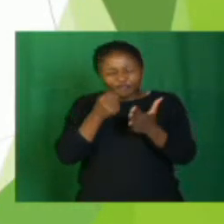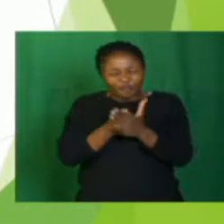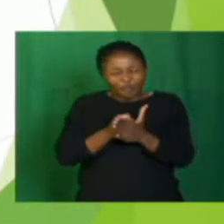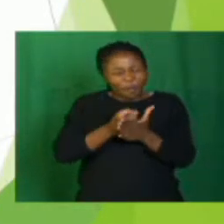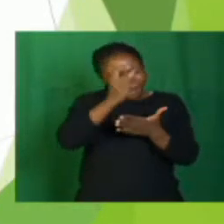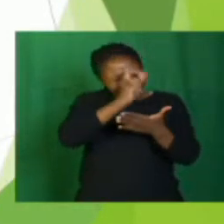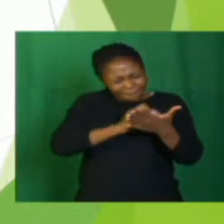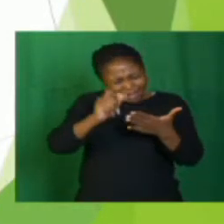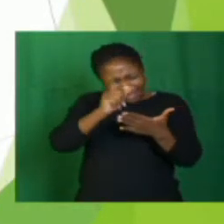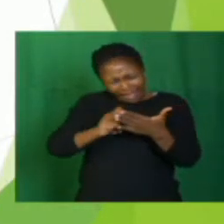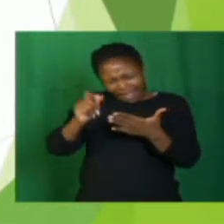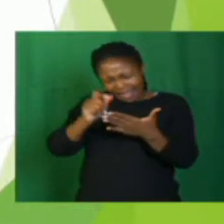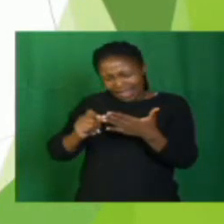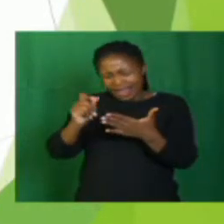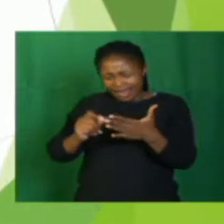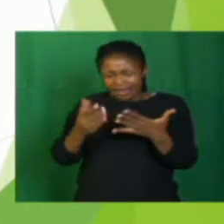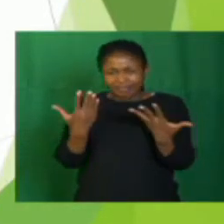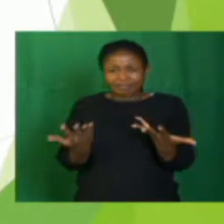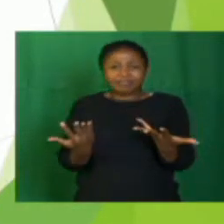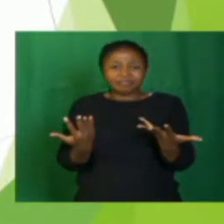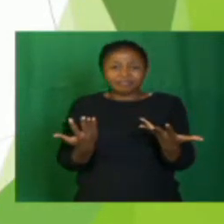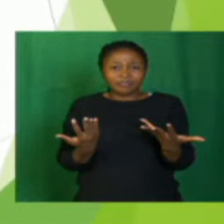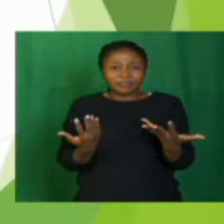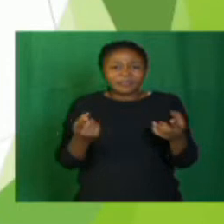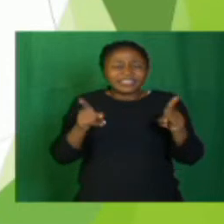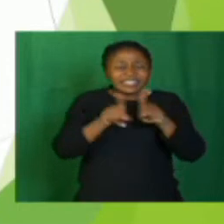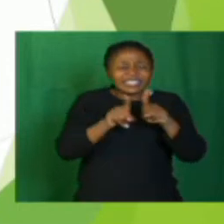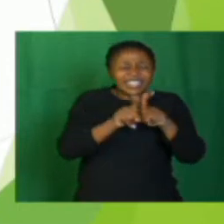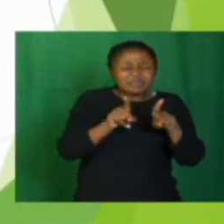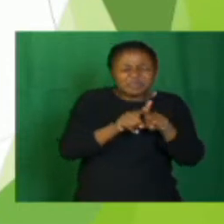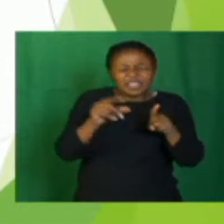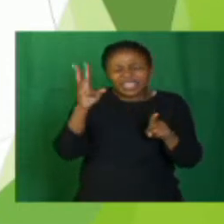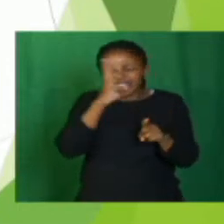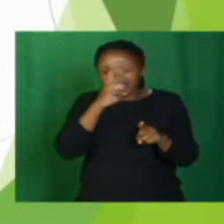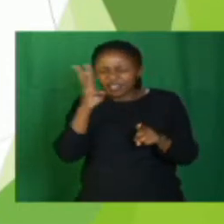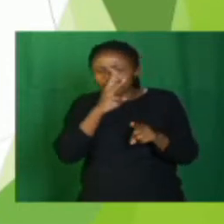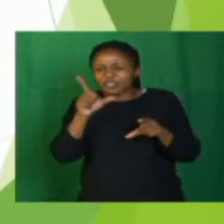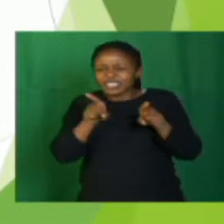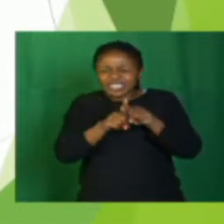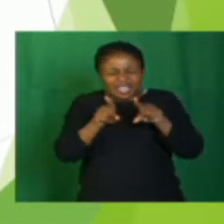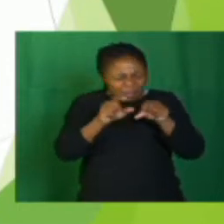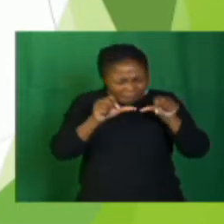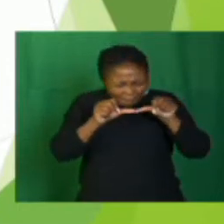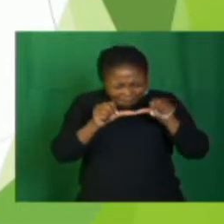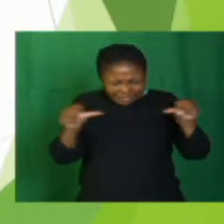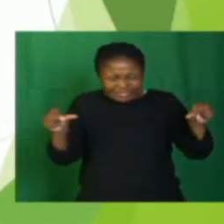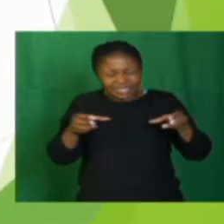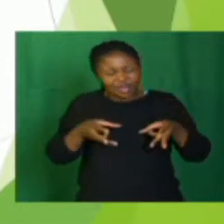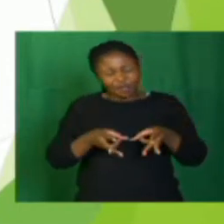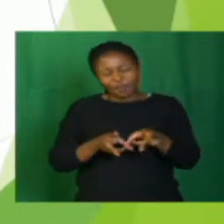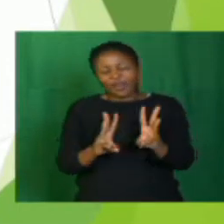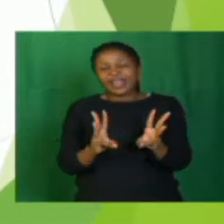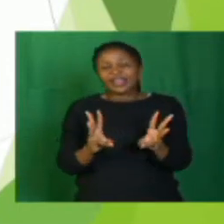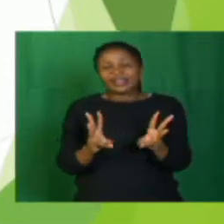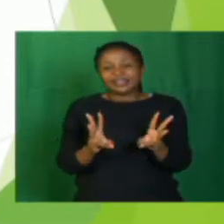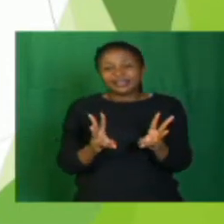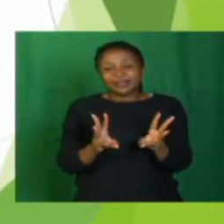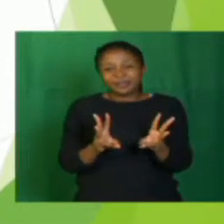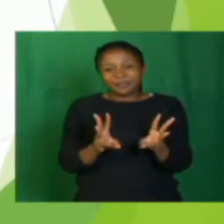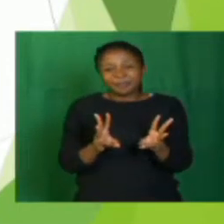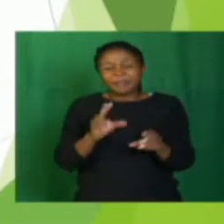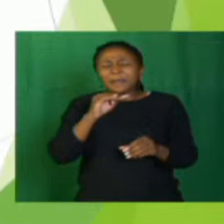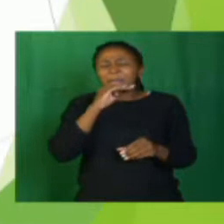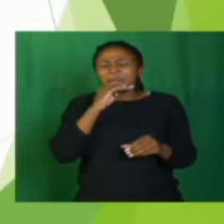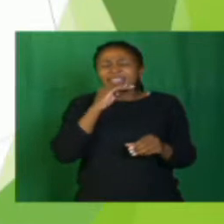conclusion. Take or adopt a careful and measured approach. What do we mean?